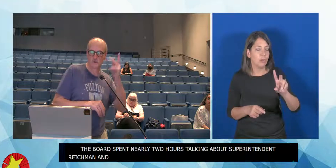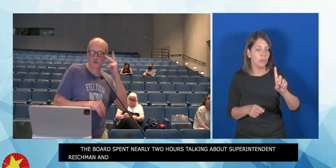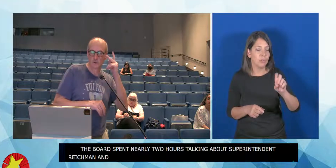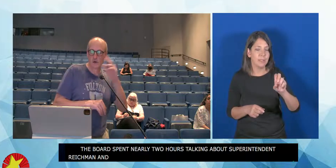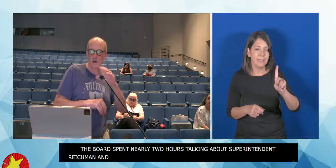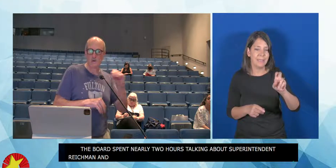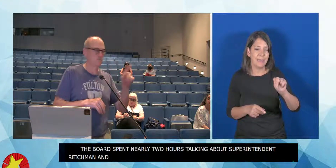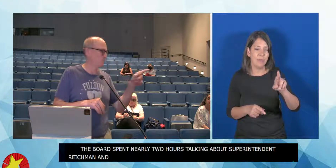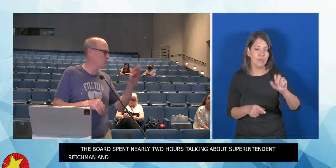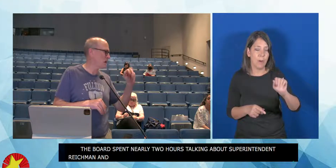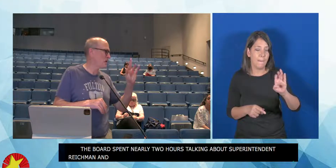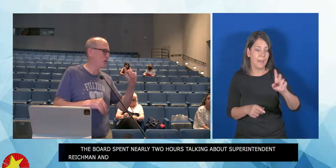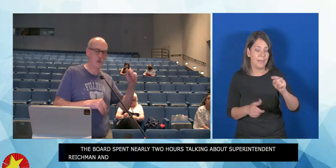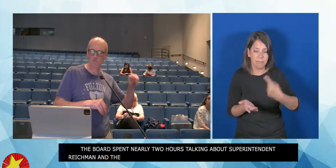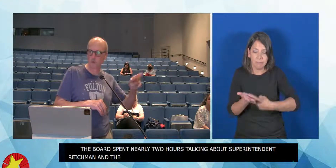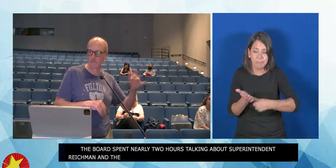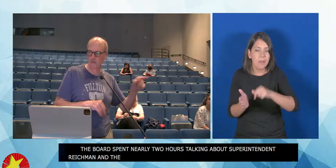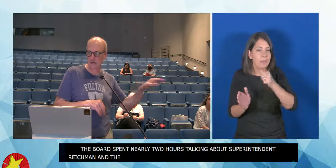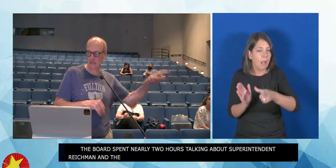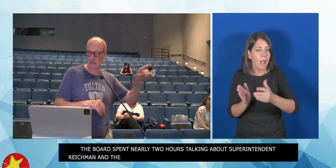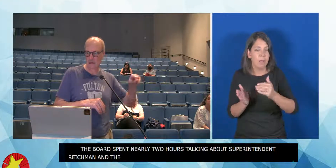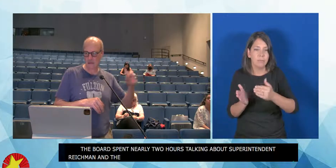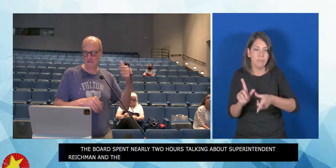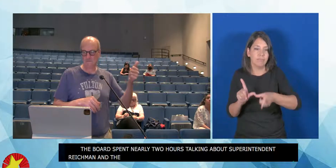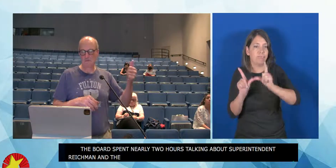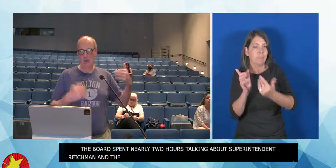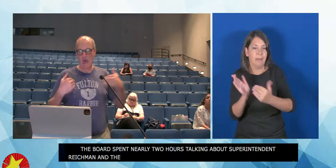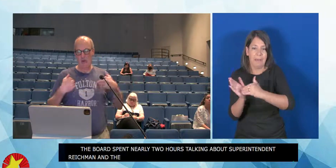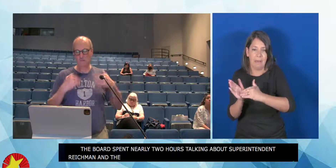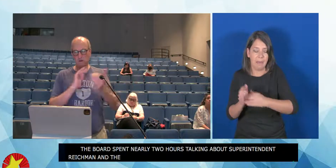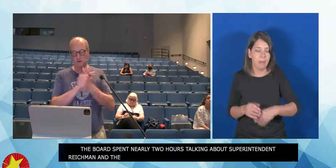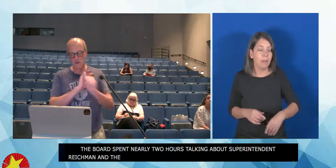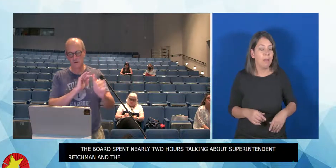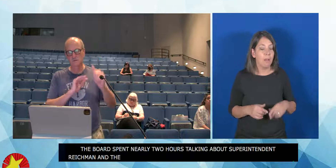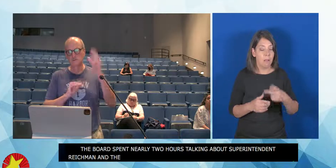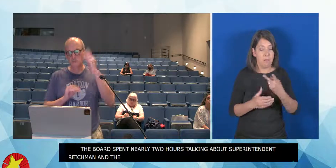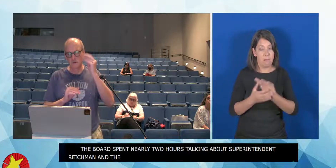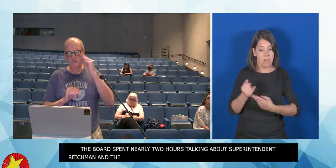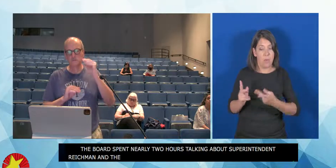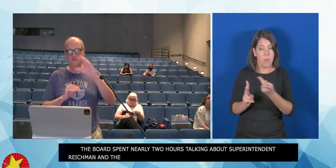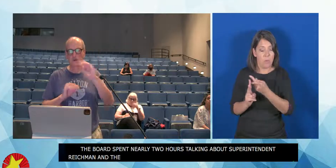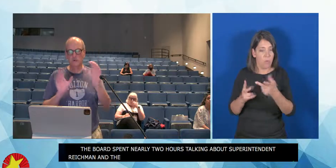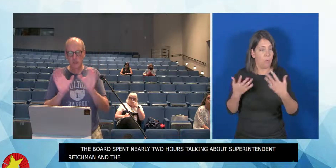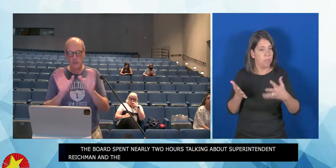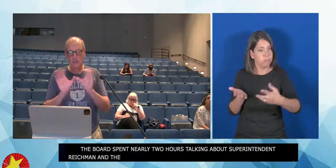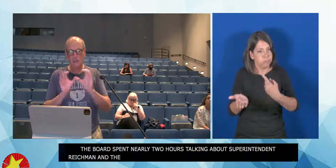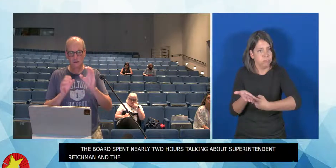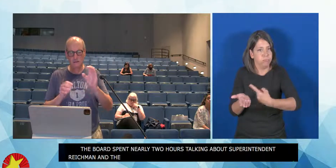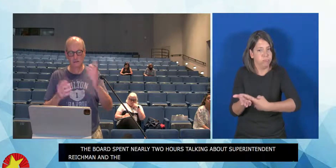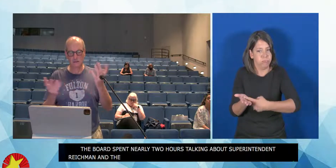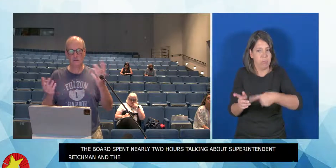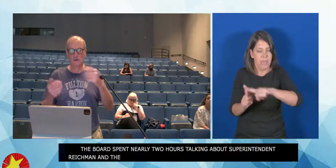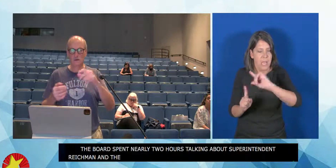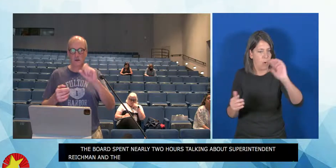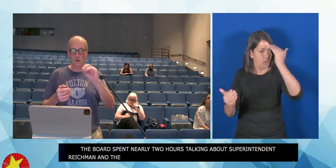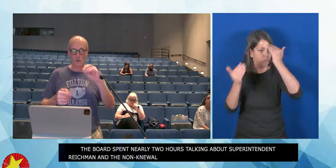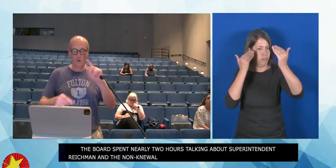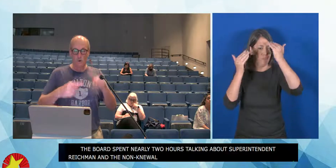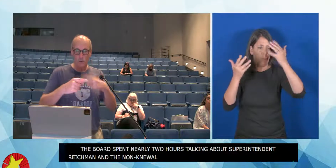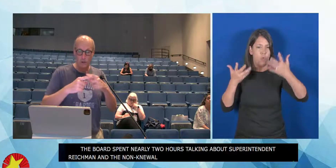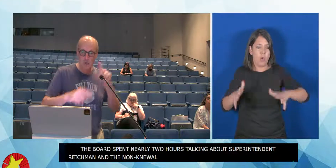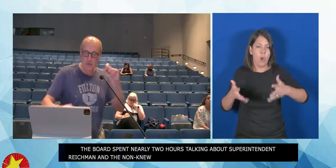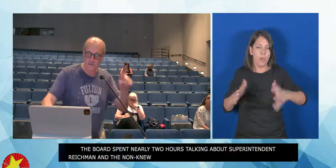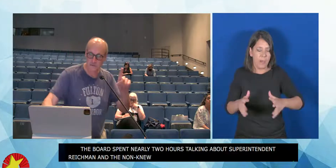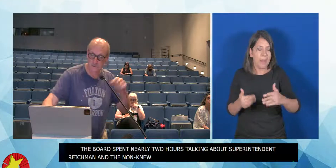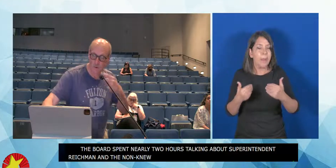that Superintendent Reichman and Dr. Benedict had given quite a bit of conversation and are competent and have the experience